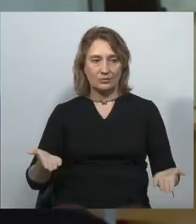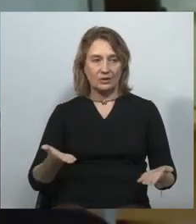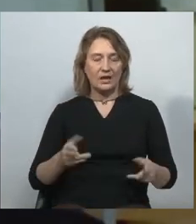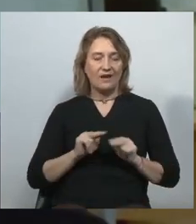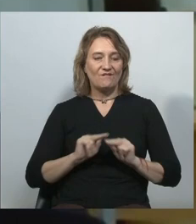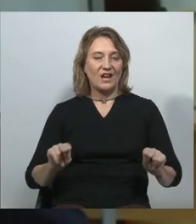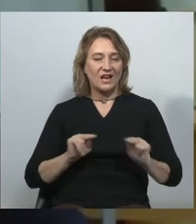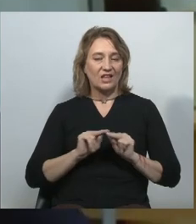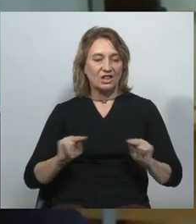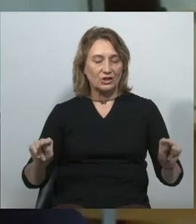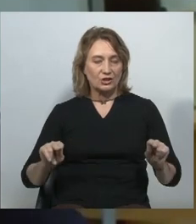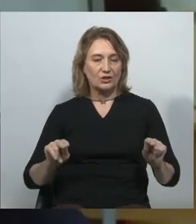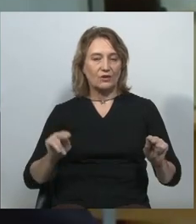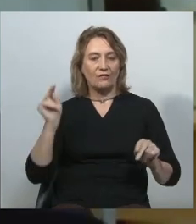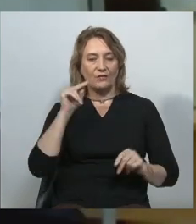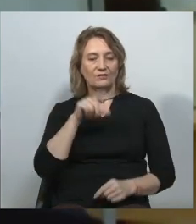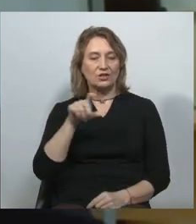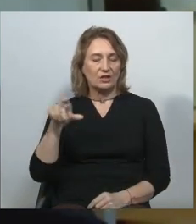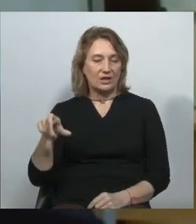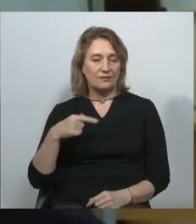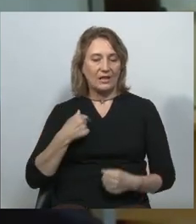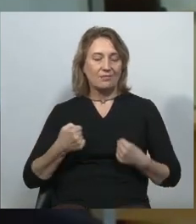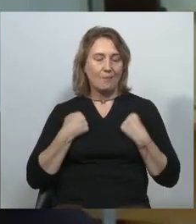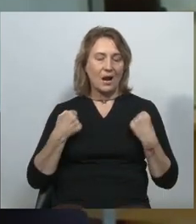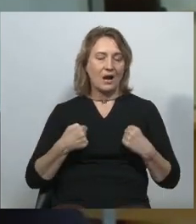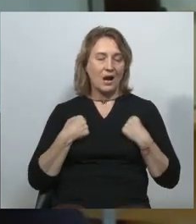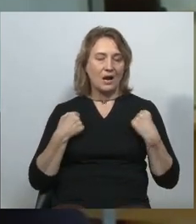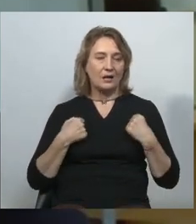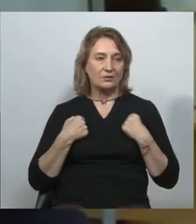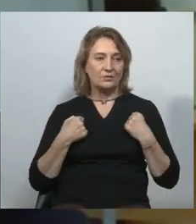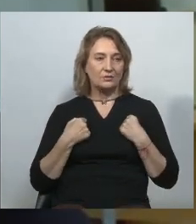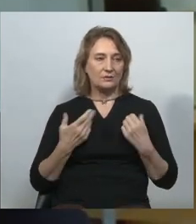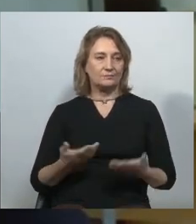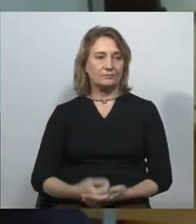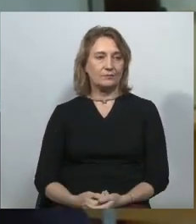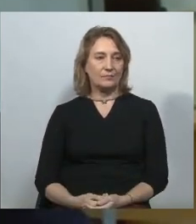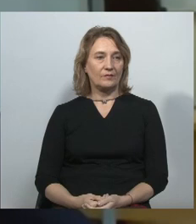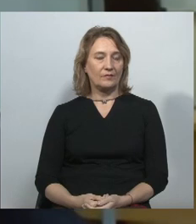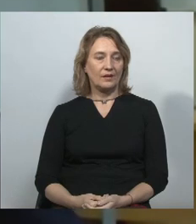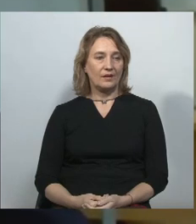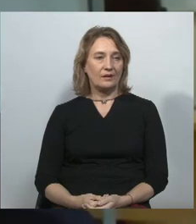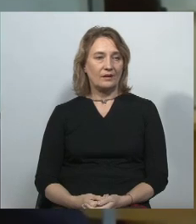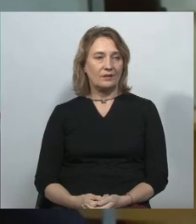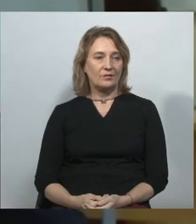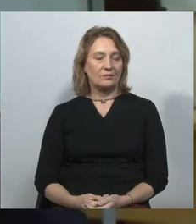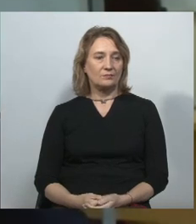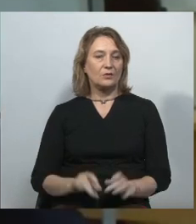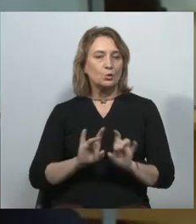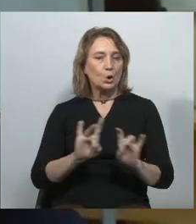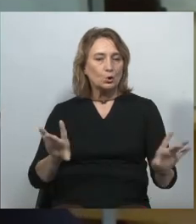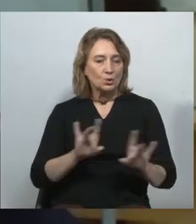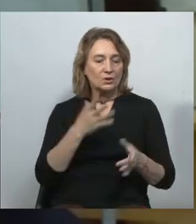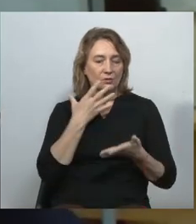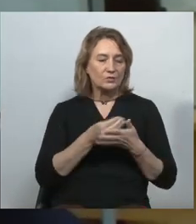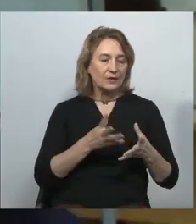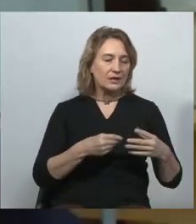encourage the, you know, participants of IREX project, the teachers, and communicate this knowledge to